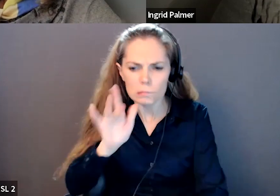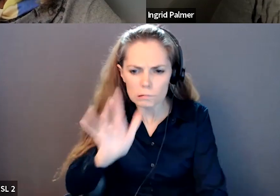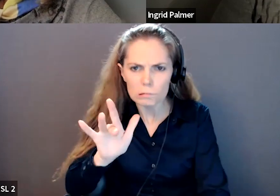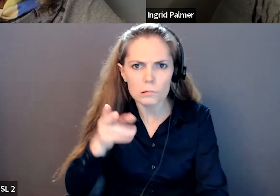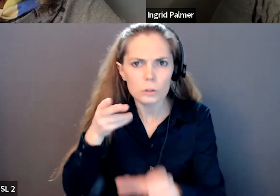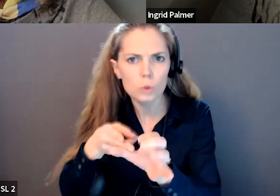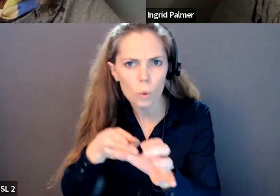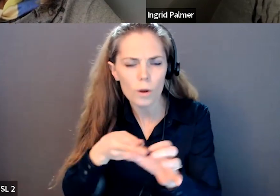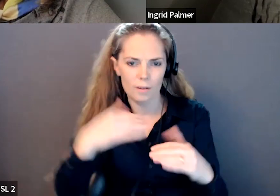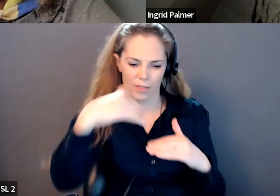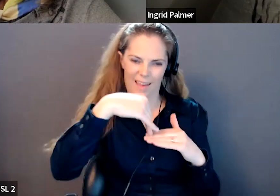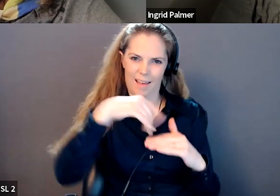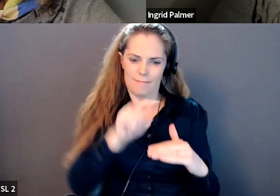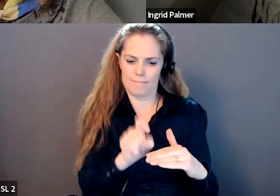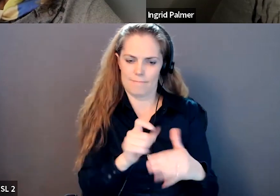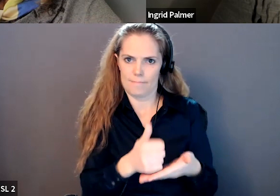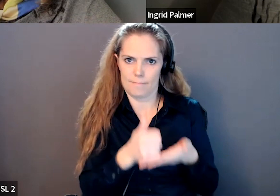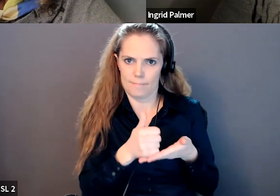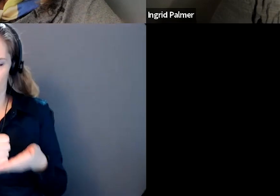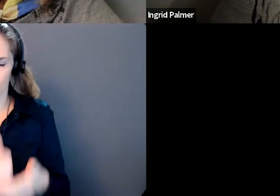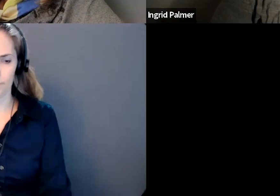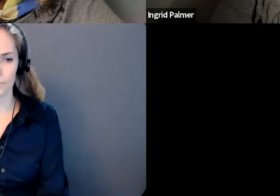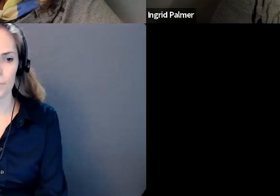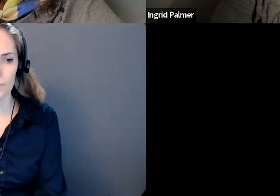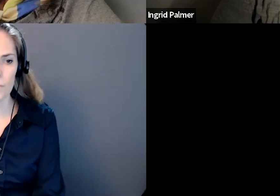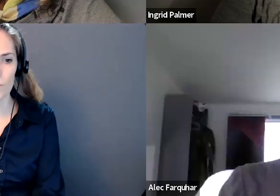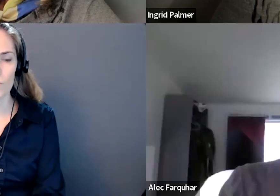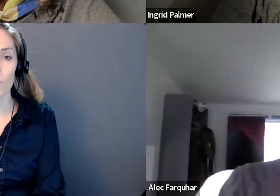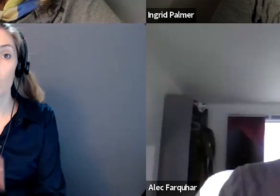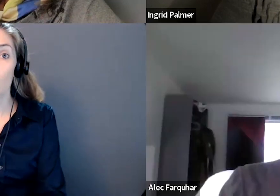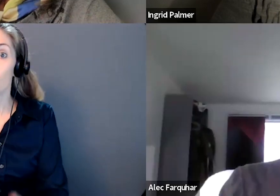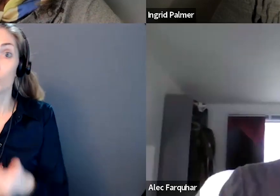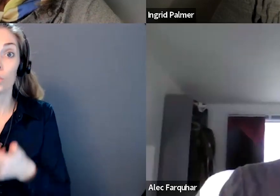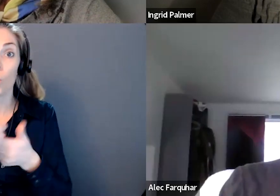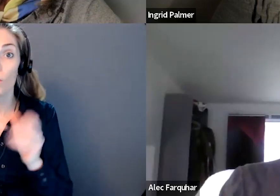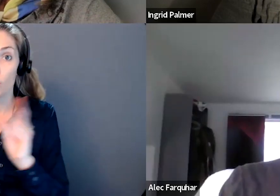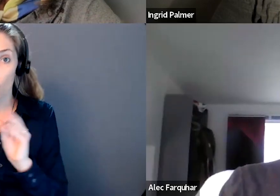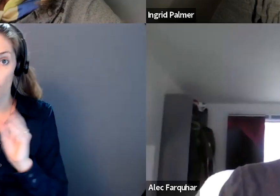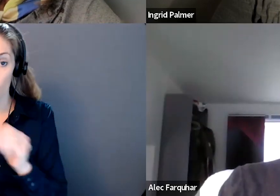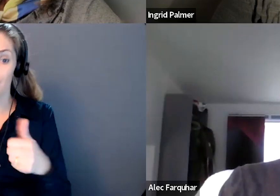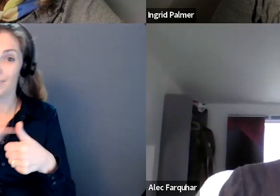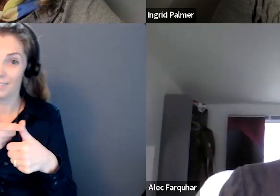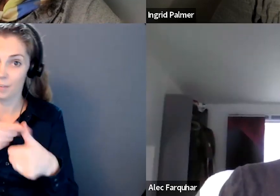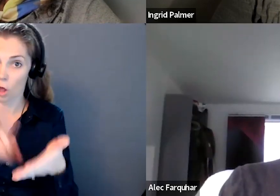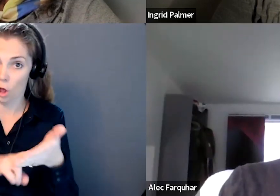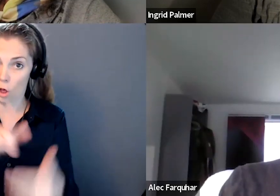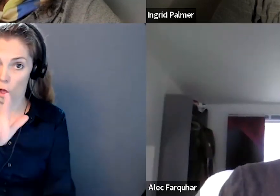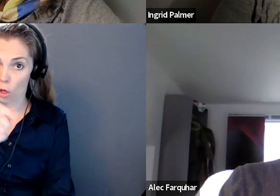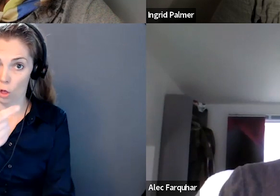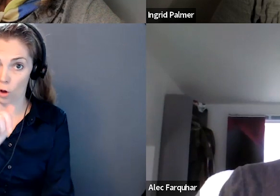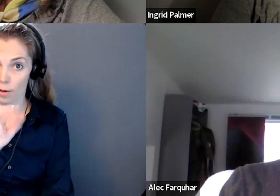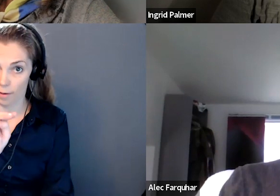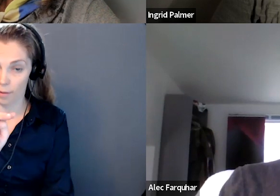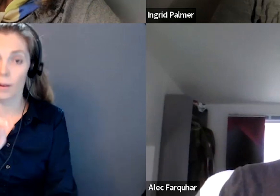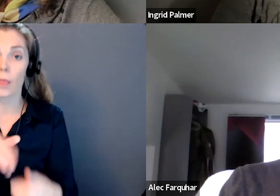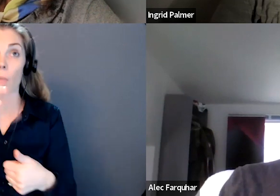the conference, make sure you're logged in. Go to the conference sessions page and click on the title of each session you are